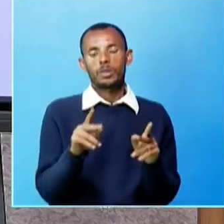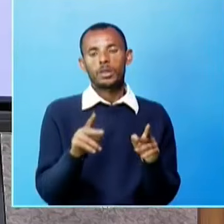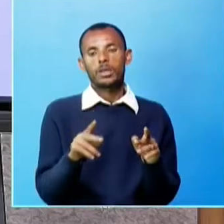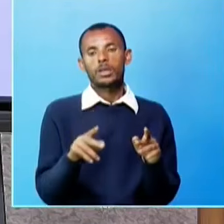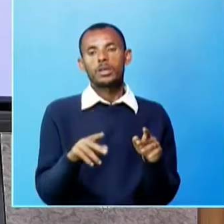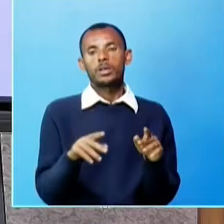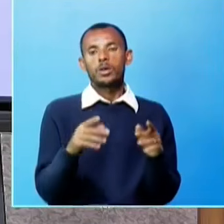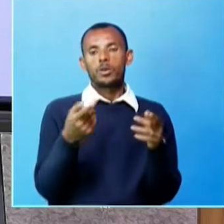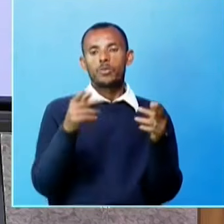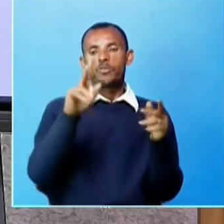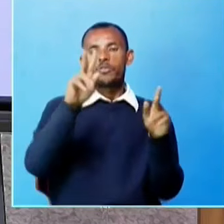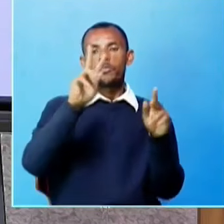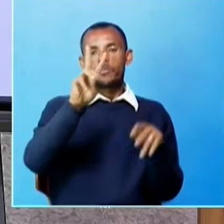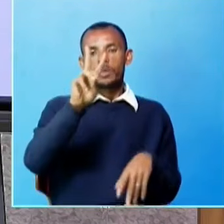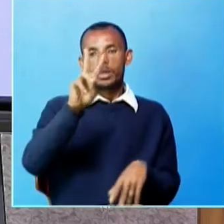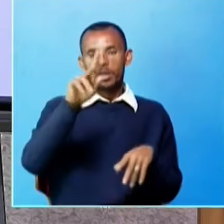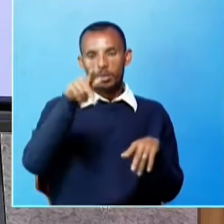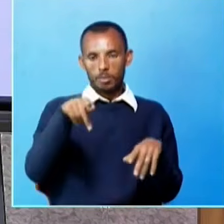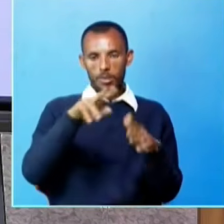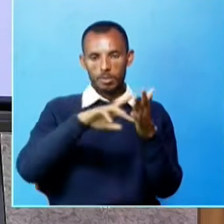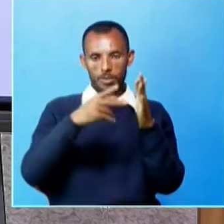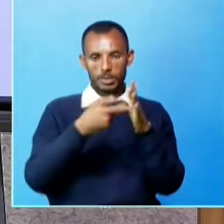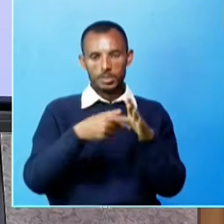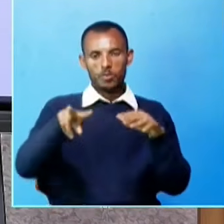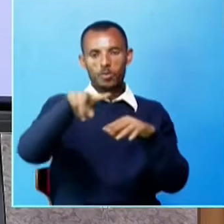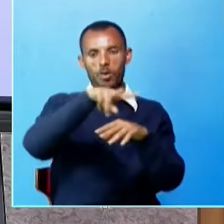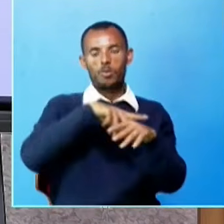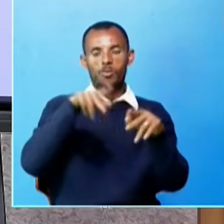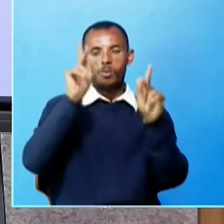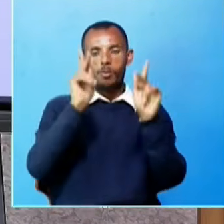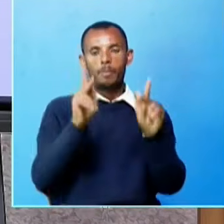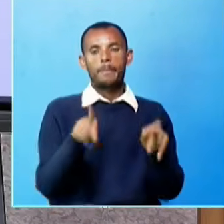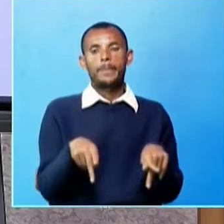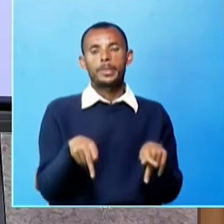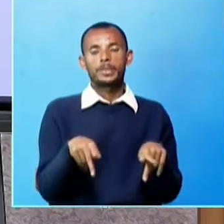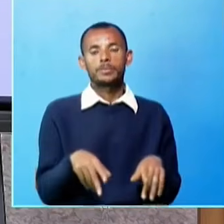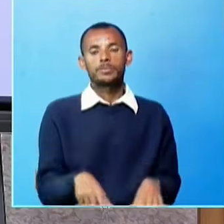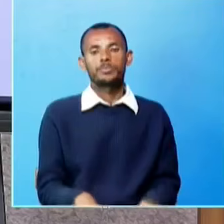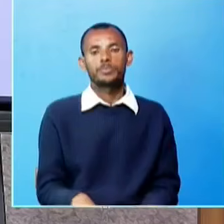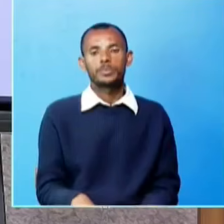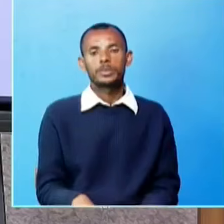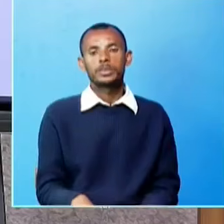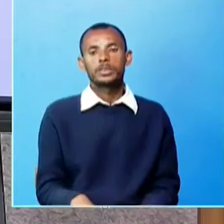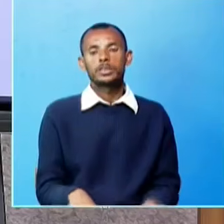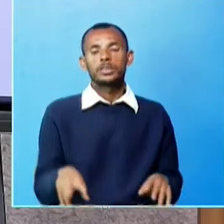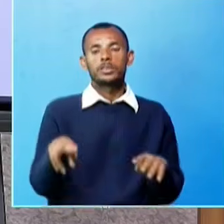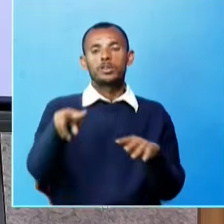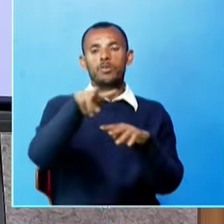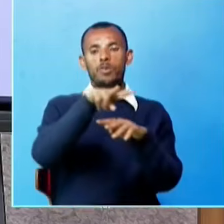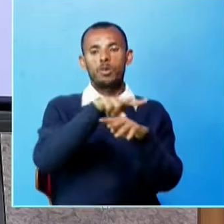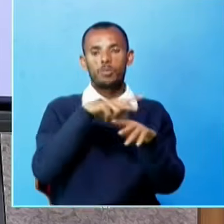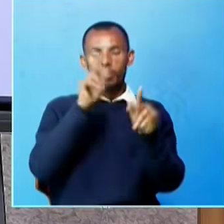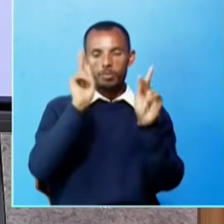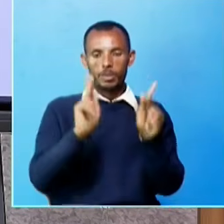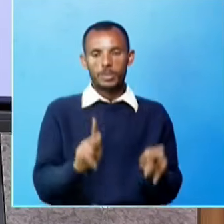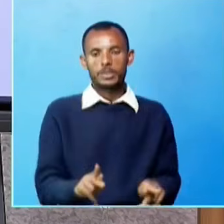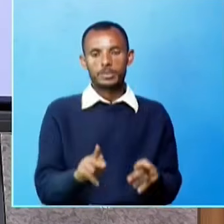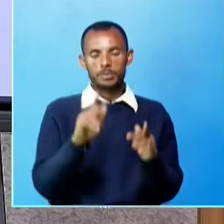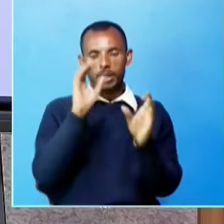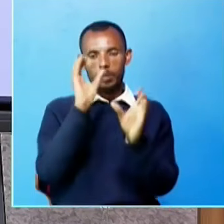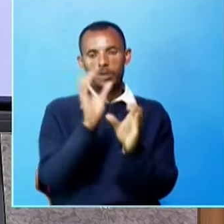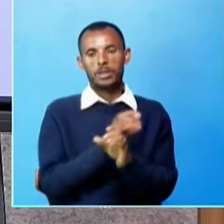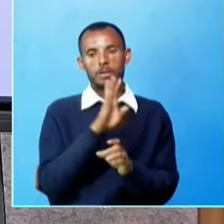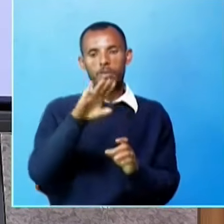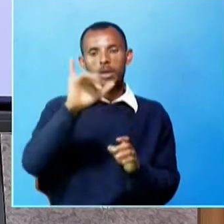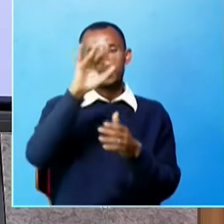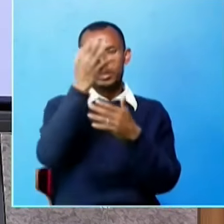when I write VP, I mean to say that volume of a prism. Okay, so the volume of a prism is calculated by